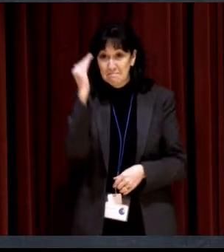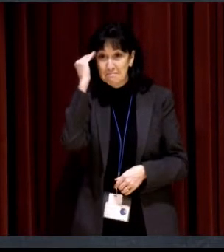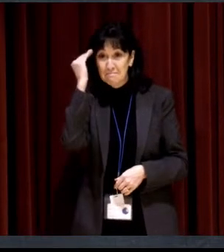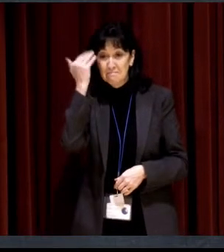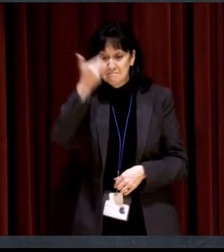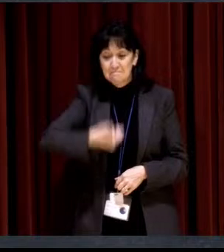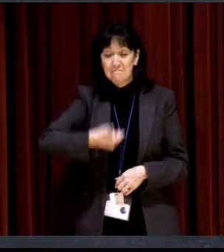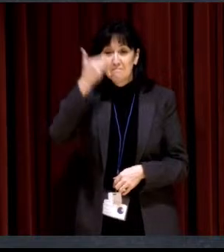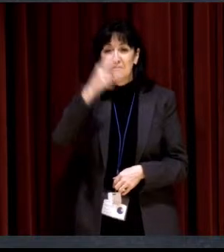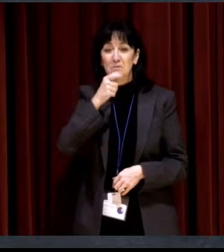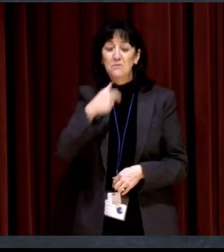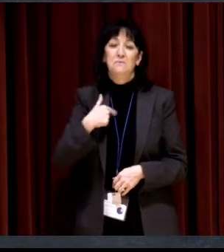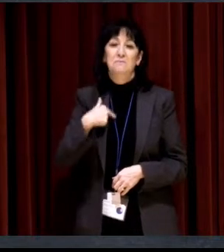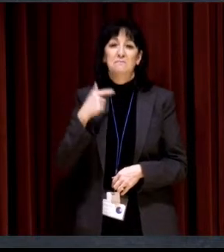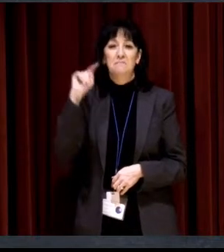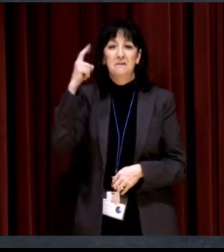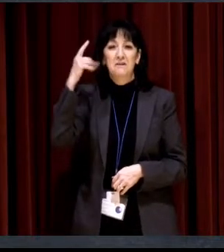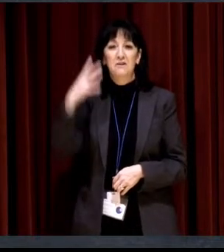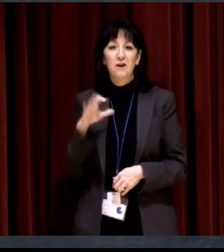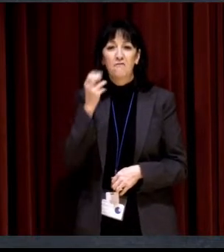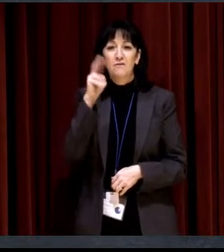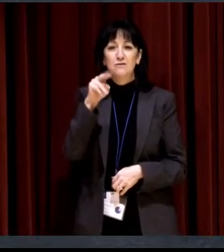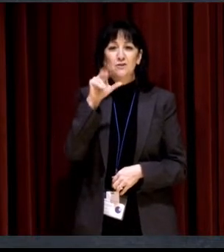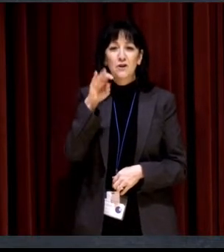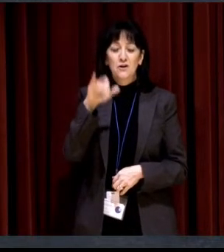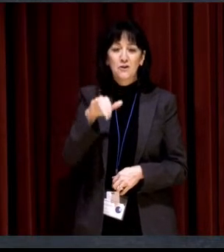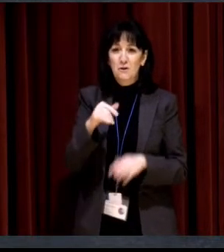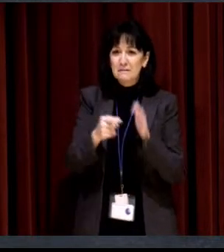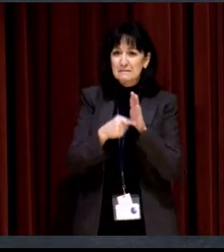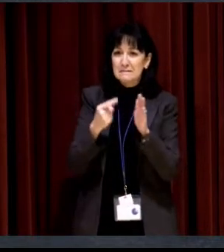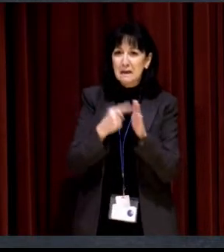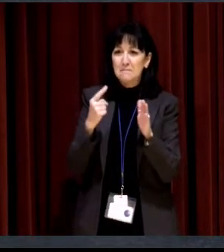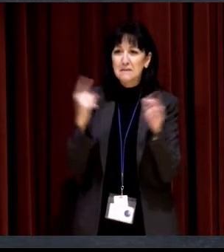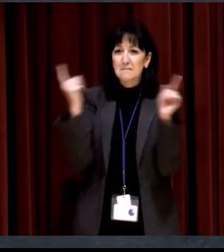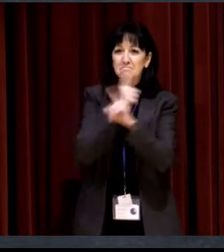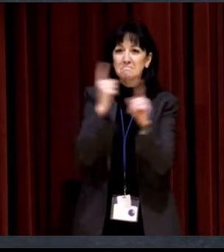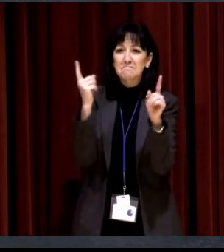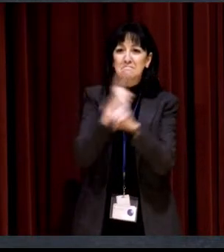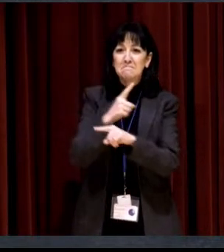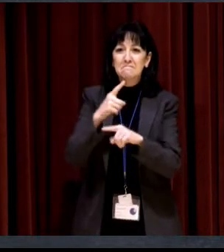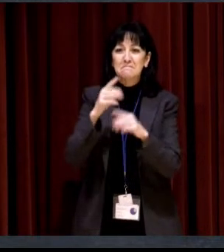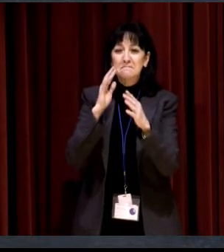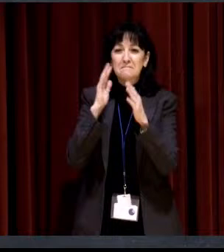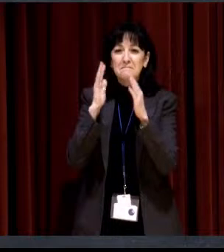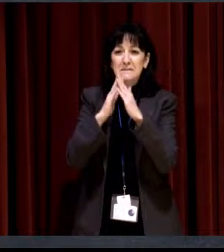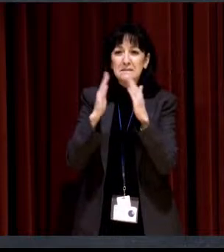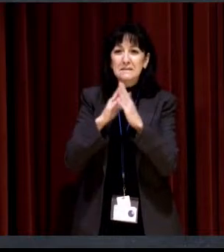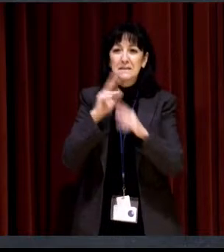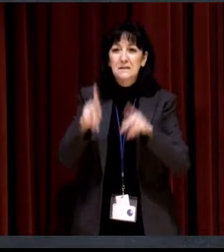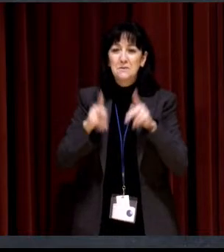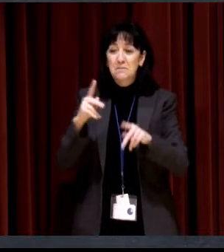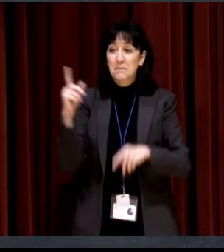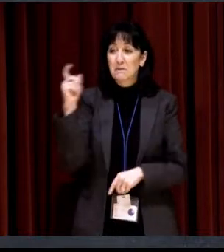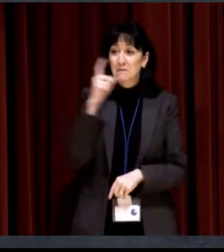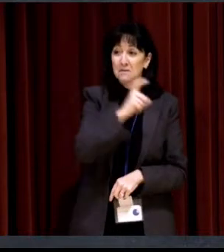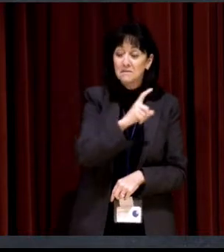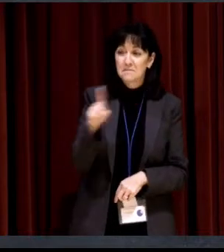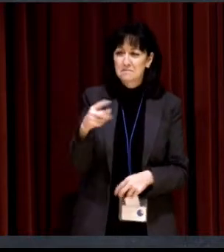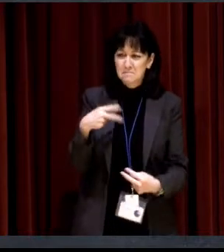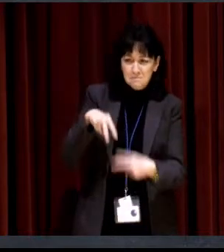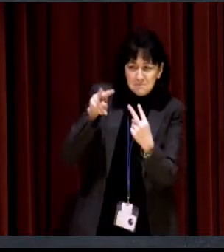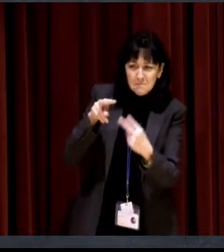people on the street all the time, and they do a double take, and they look at me and said, "Are you the governor?" I said, "Yeah, that's